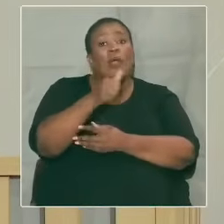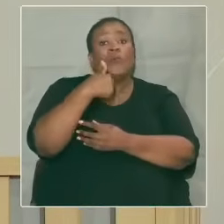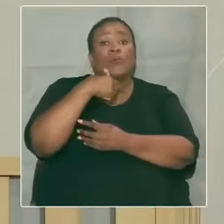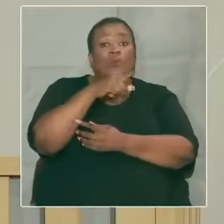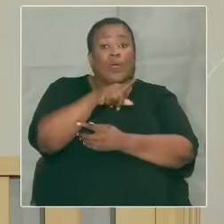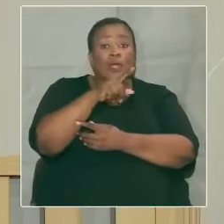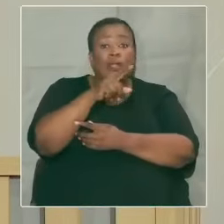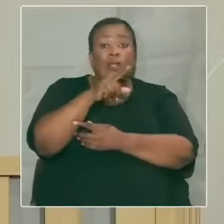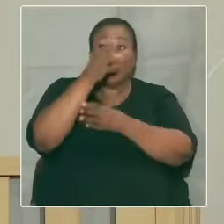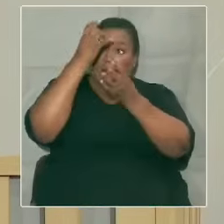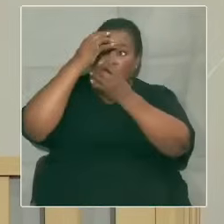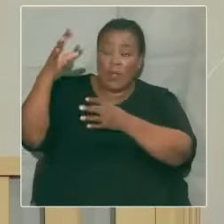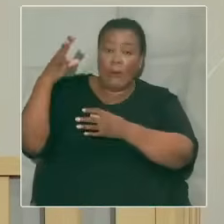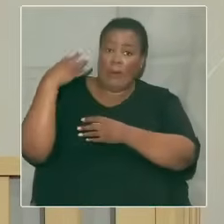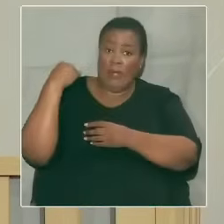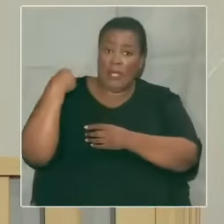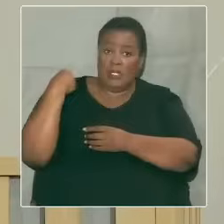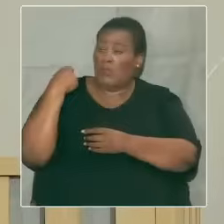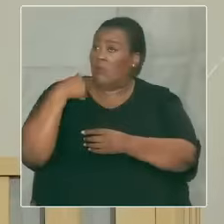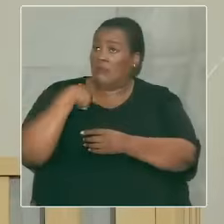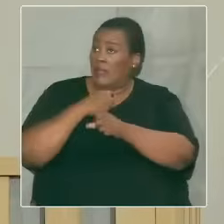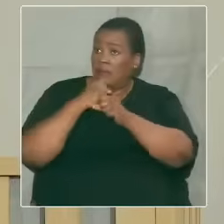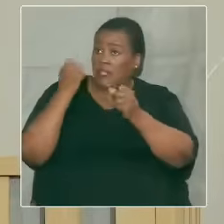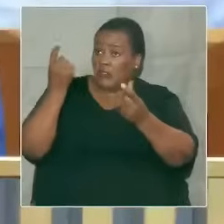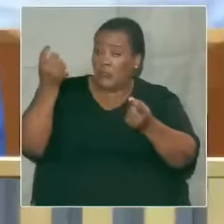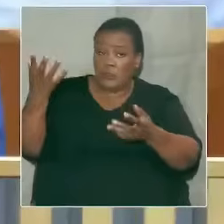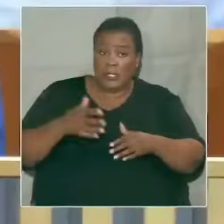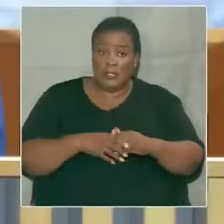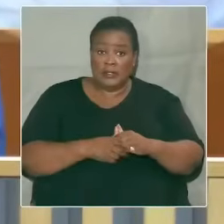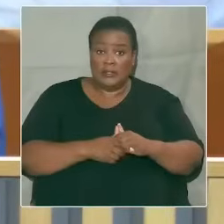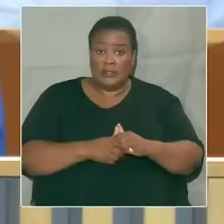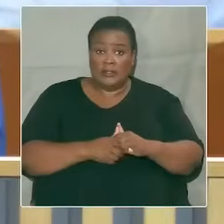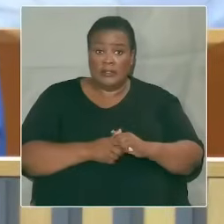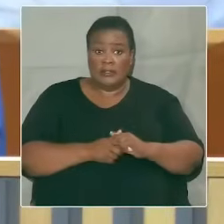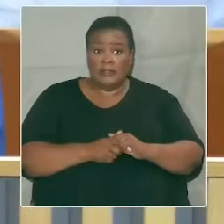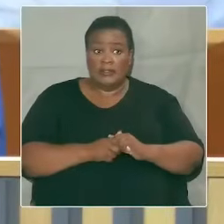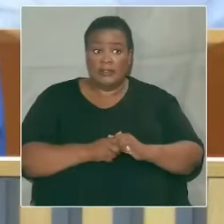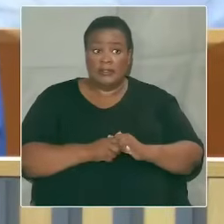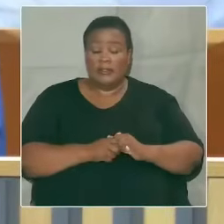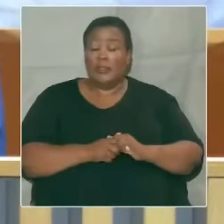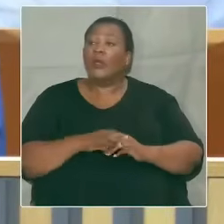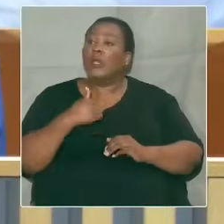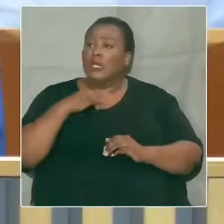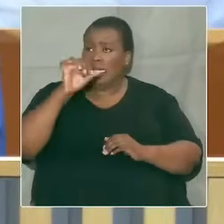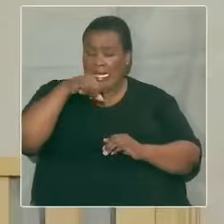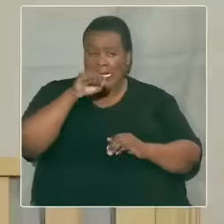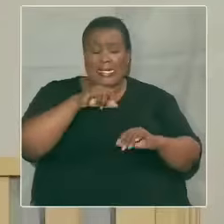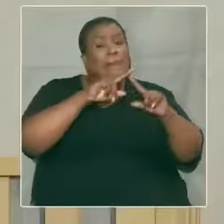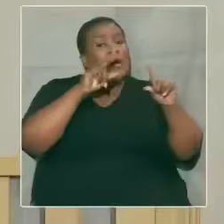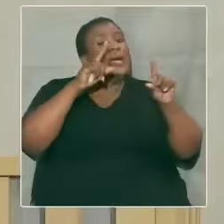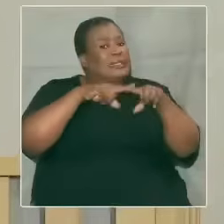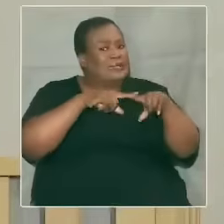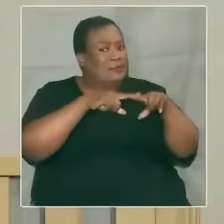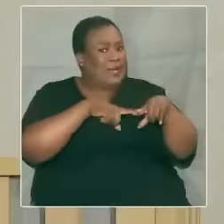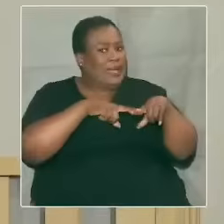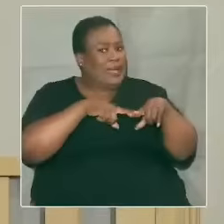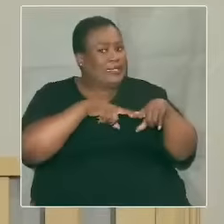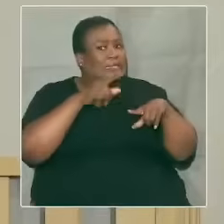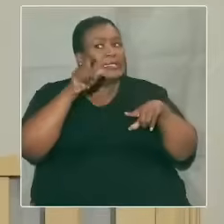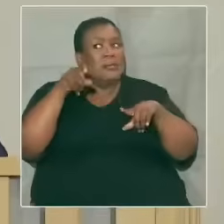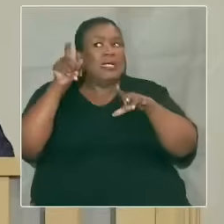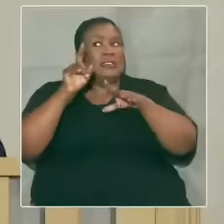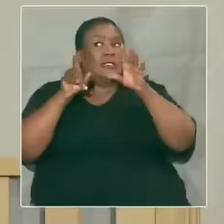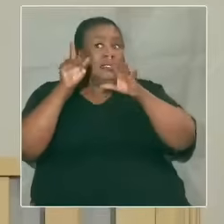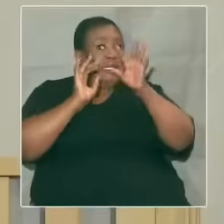that? Yeah, no, I will tell him that I won't do it. But as I said, it depends. So he must